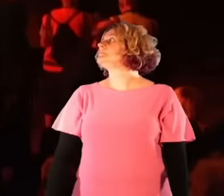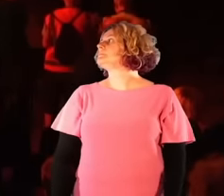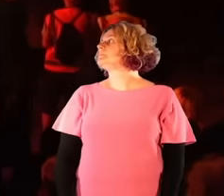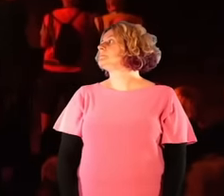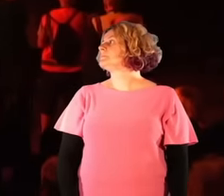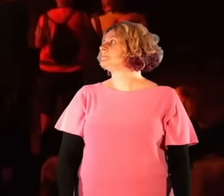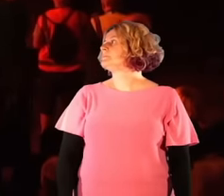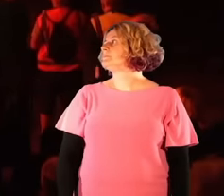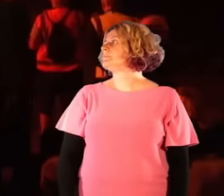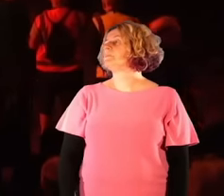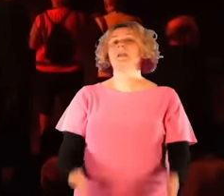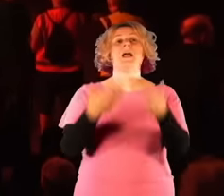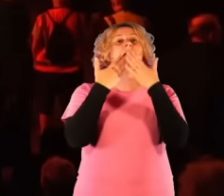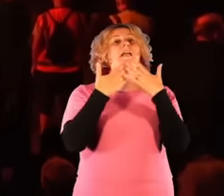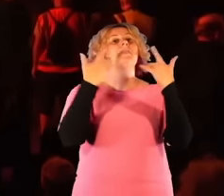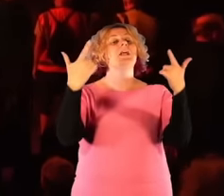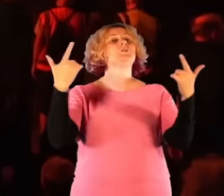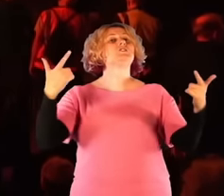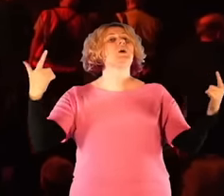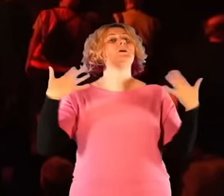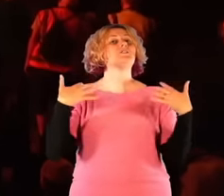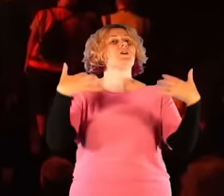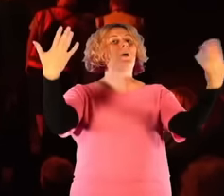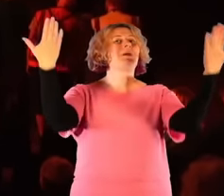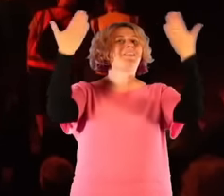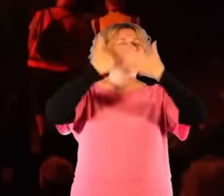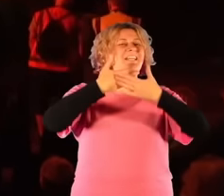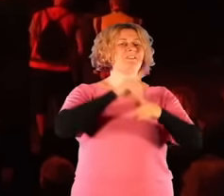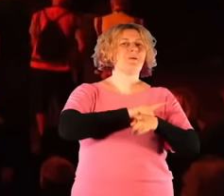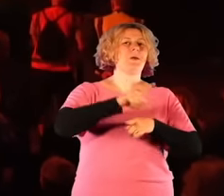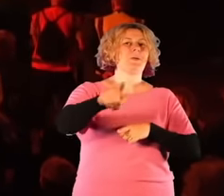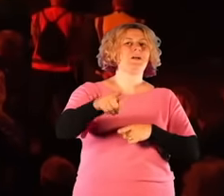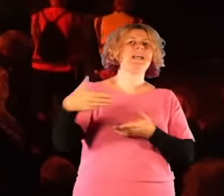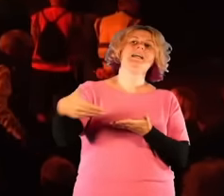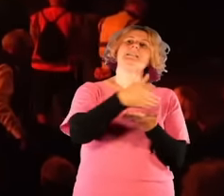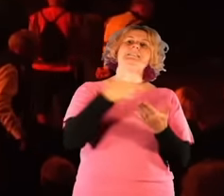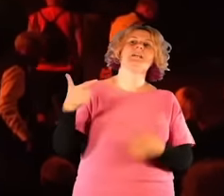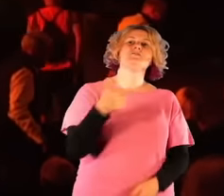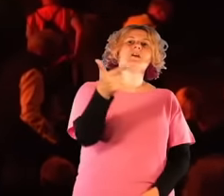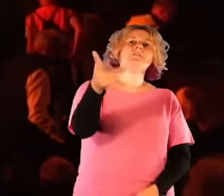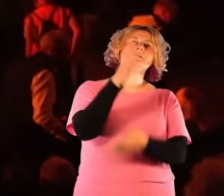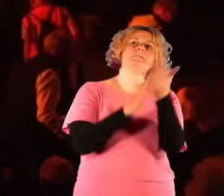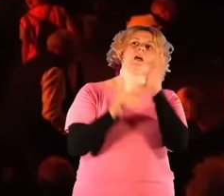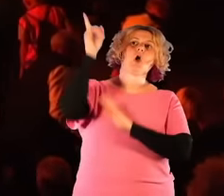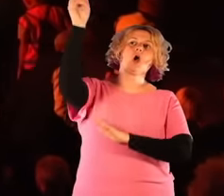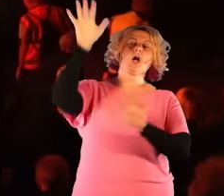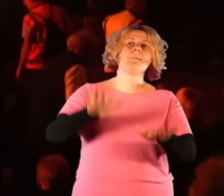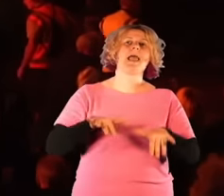Thank you so much for joining us for week one. Safe travels and God bless.